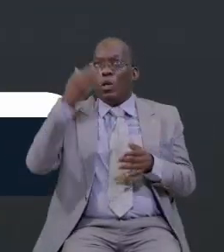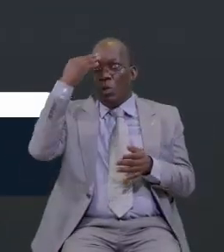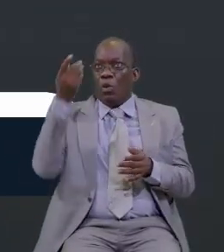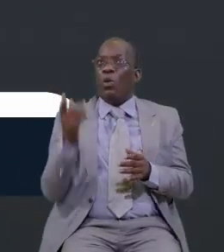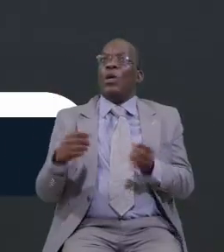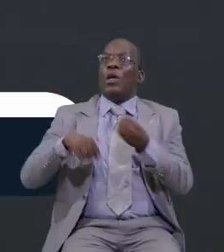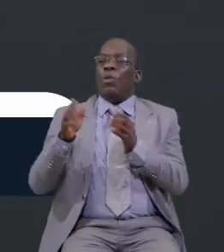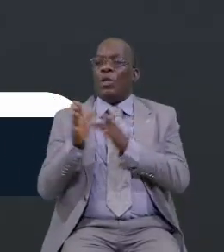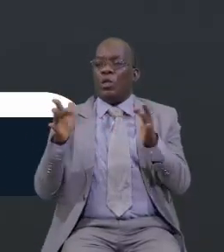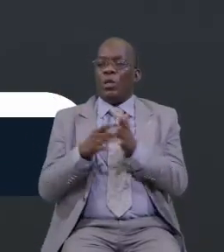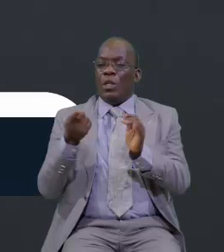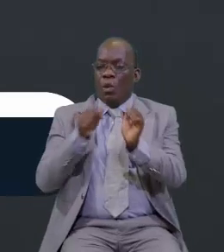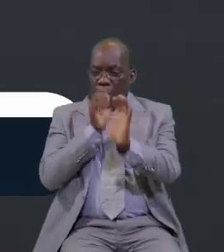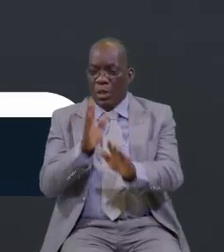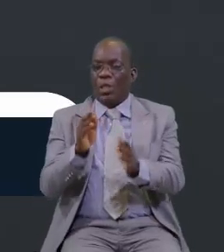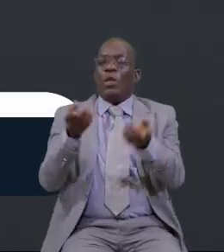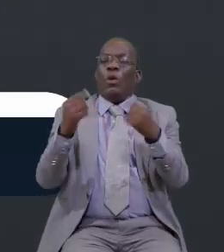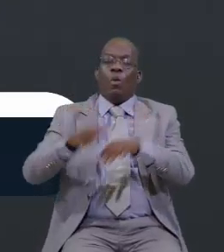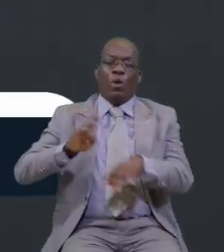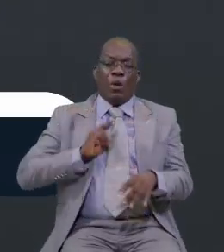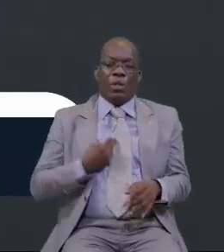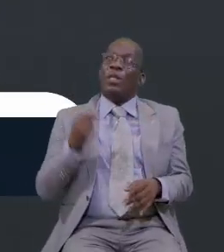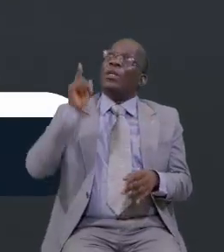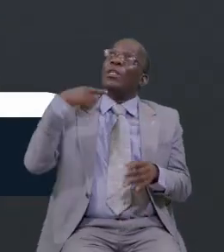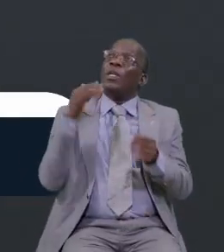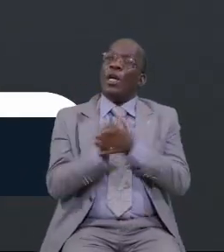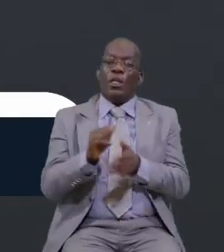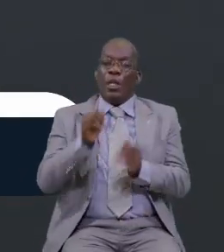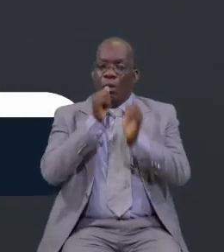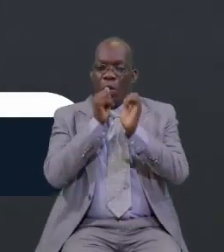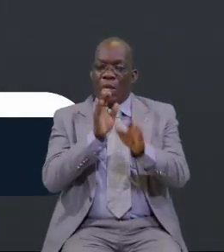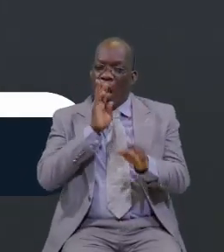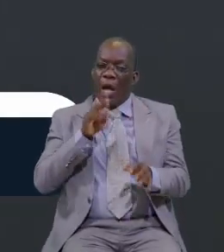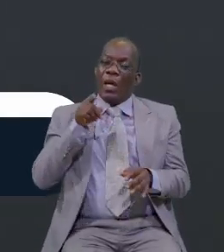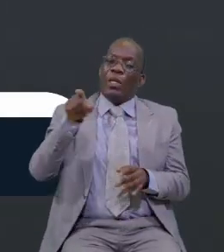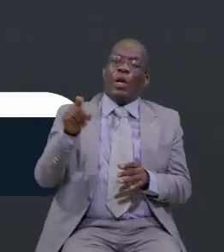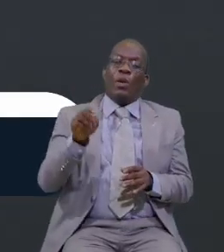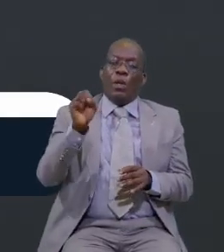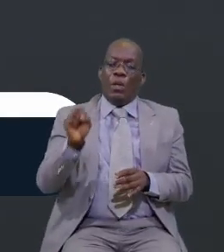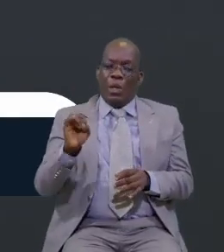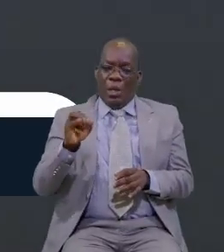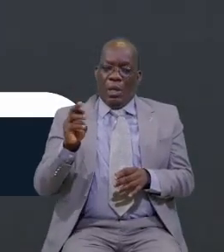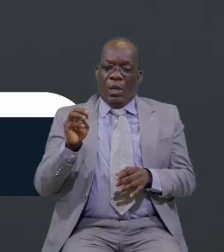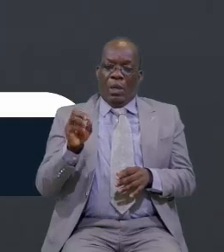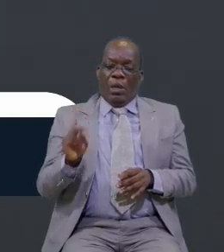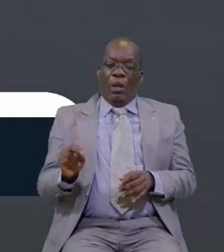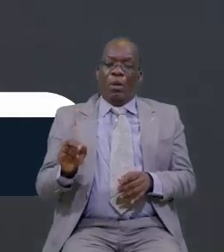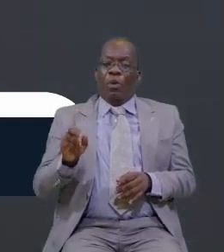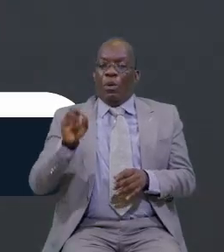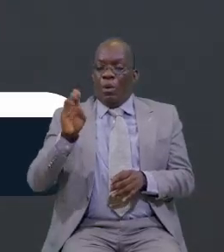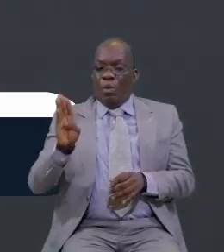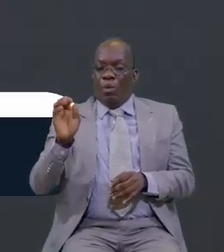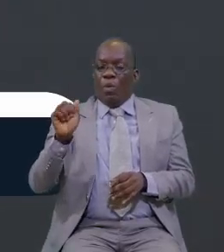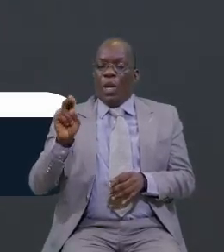thou, Simon, by Jonah, son of Jonah, for flesh and blood has not revealed it unto